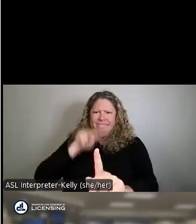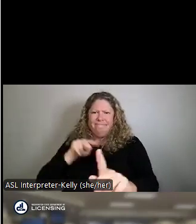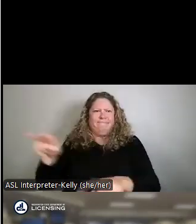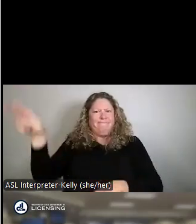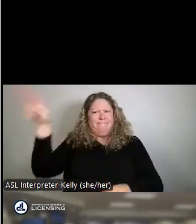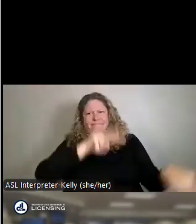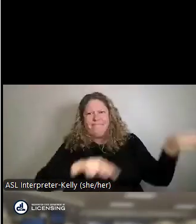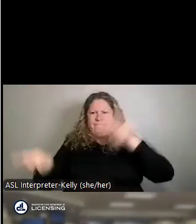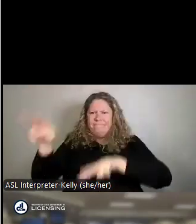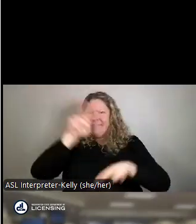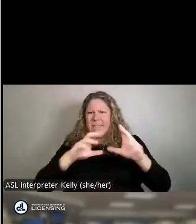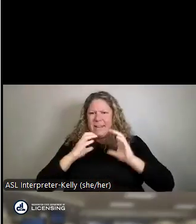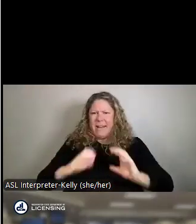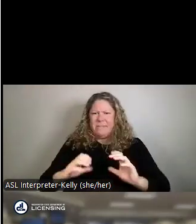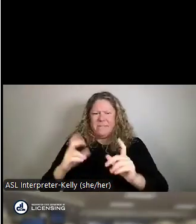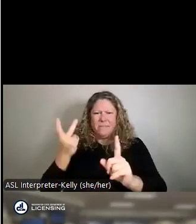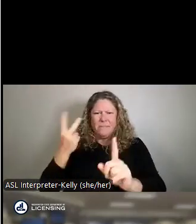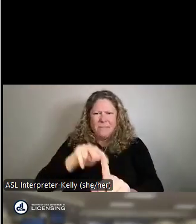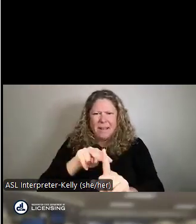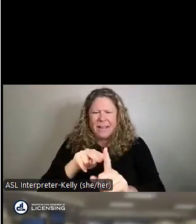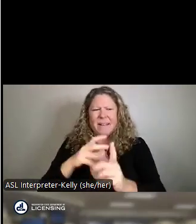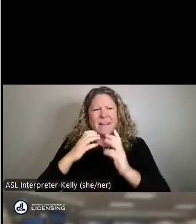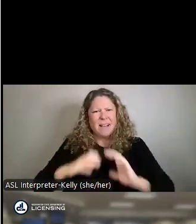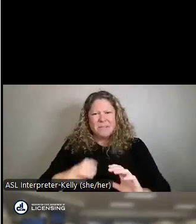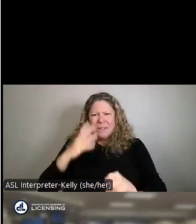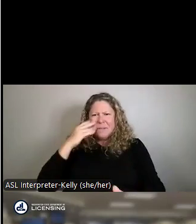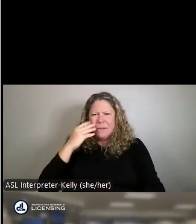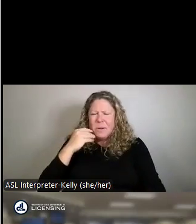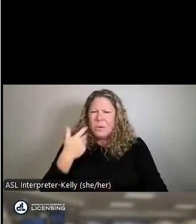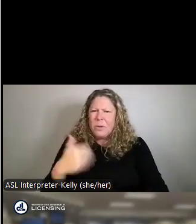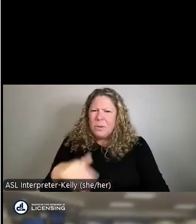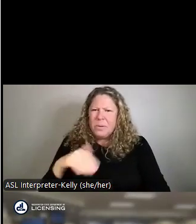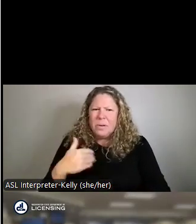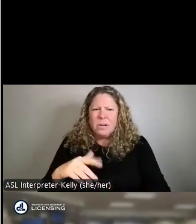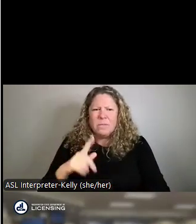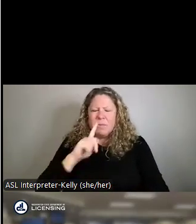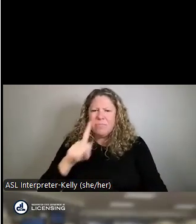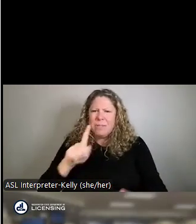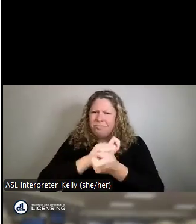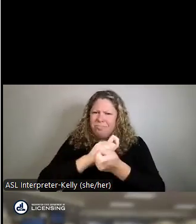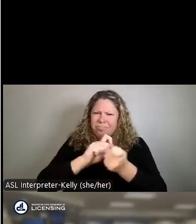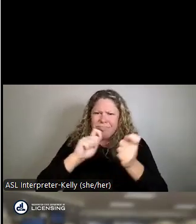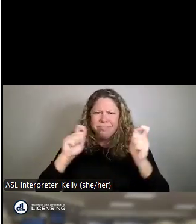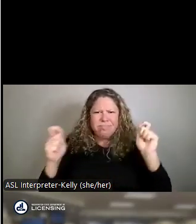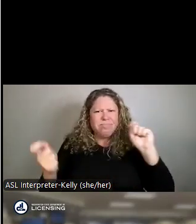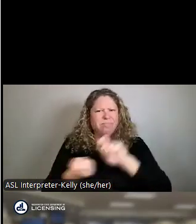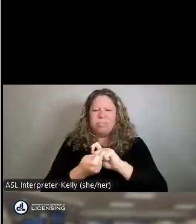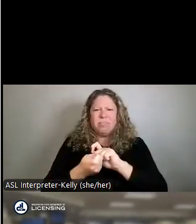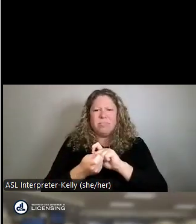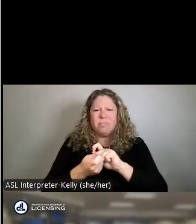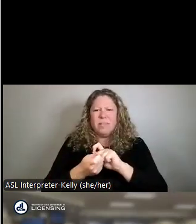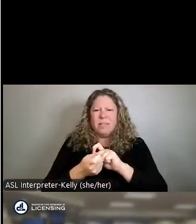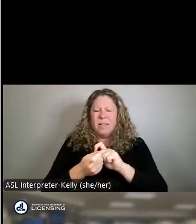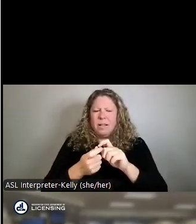of view, we really were able to make changes from what we learned. And this work helped us fulfill our